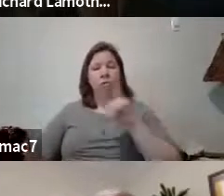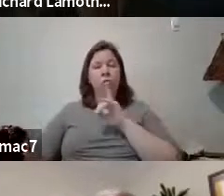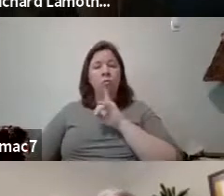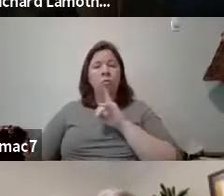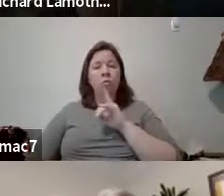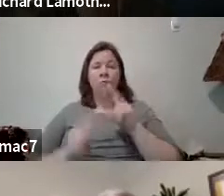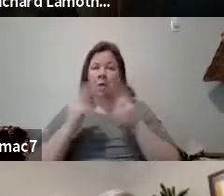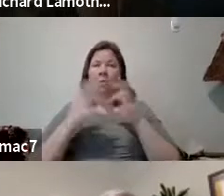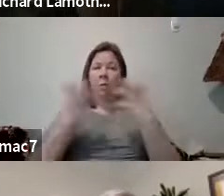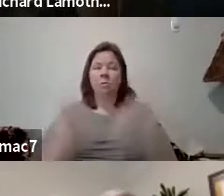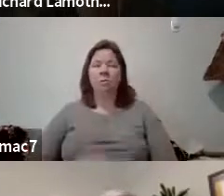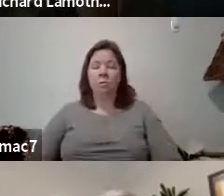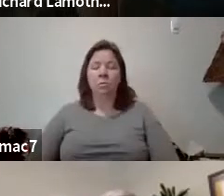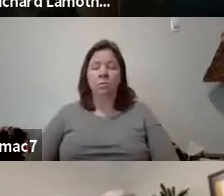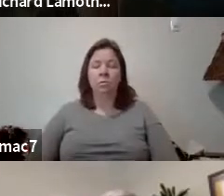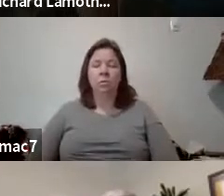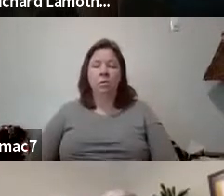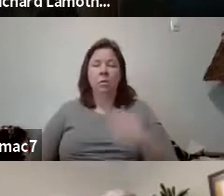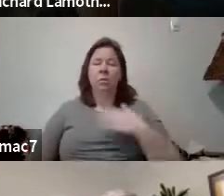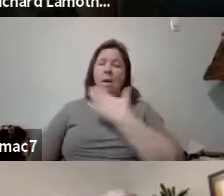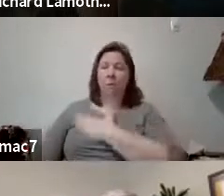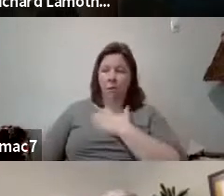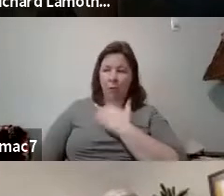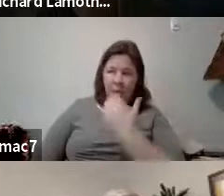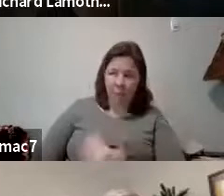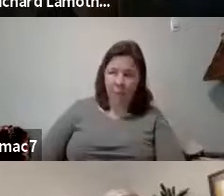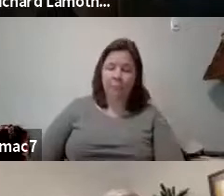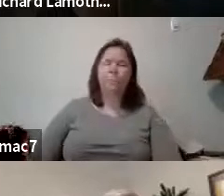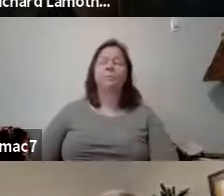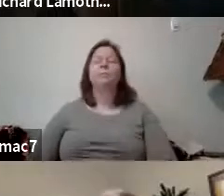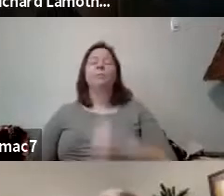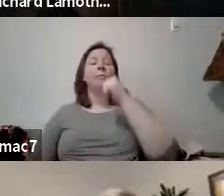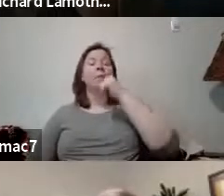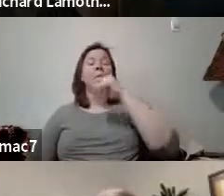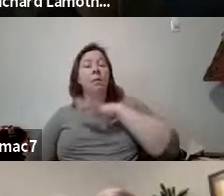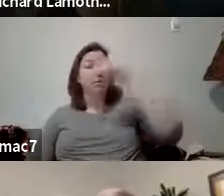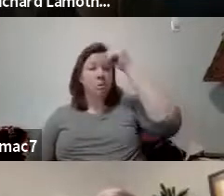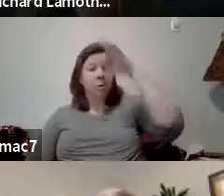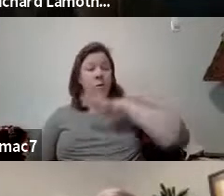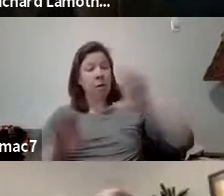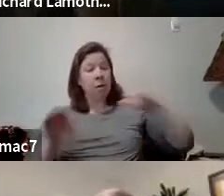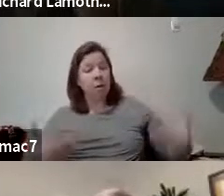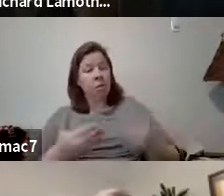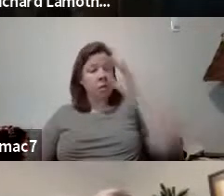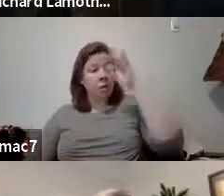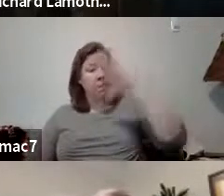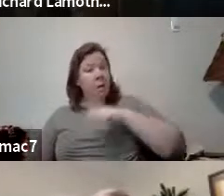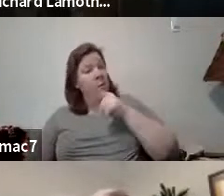appreciate you. My pleasure. Ladies and gentlemen, allow me to introduce the man